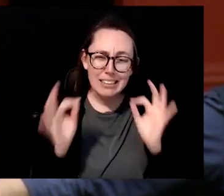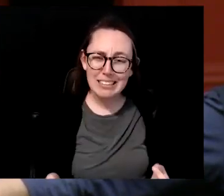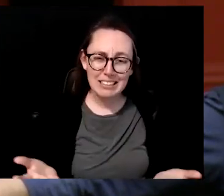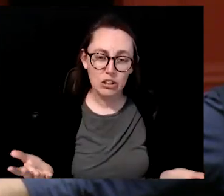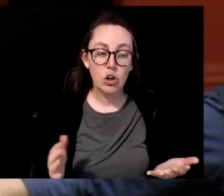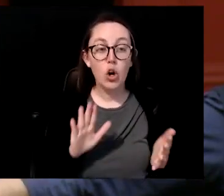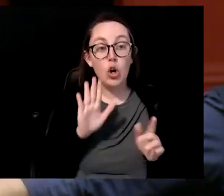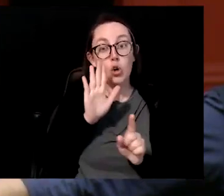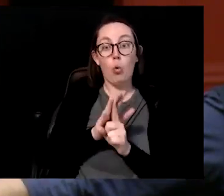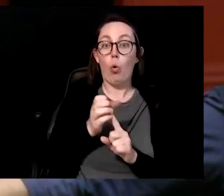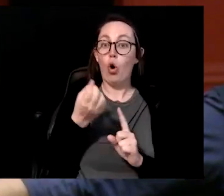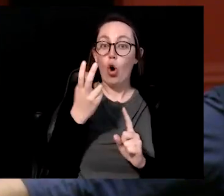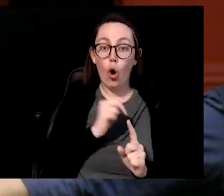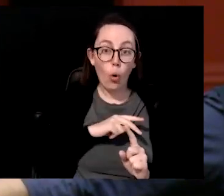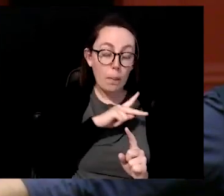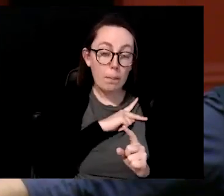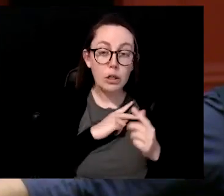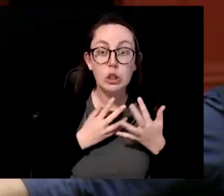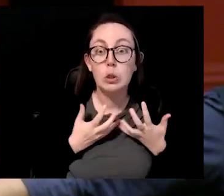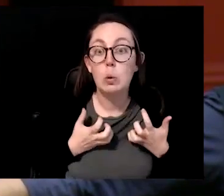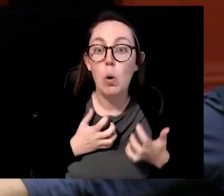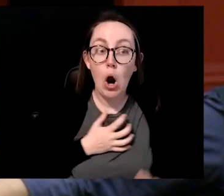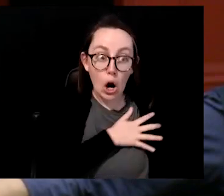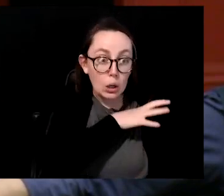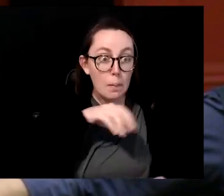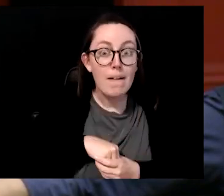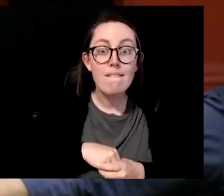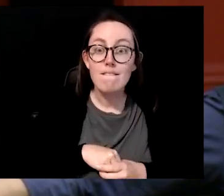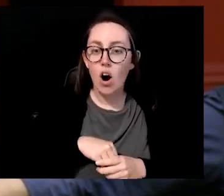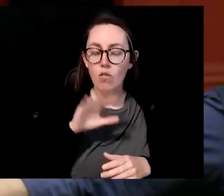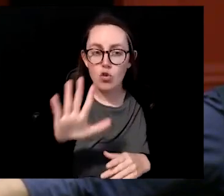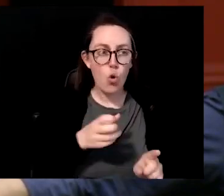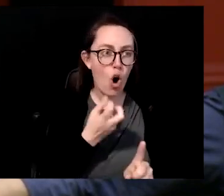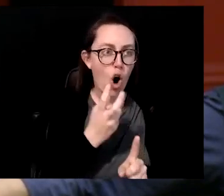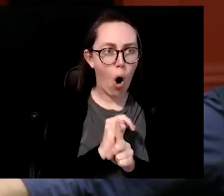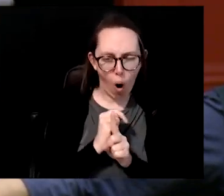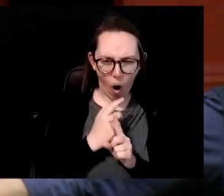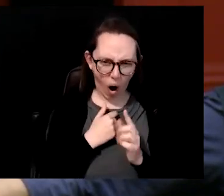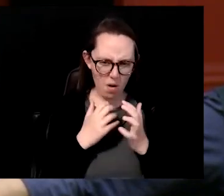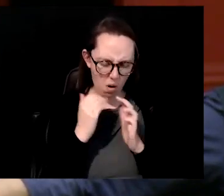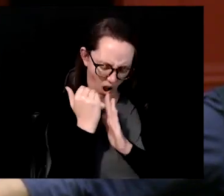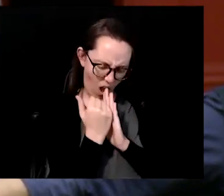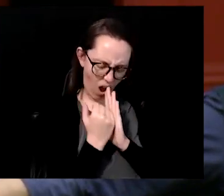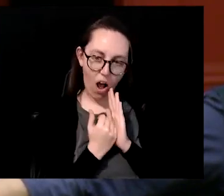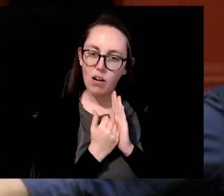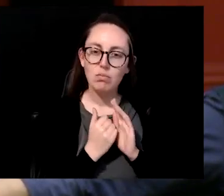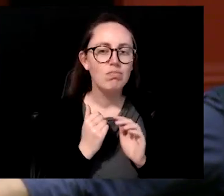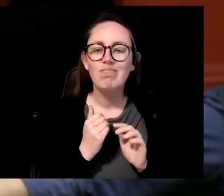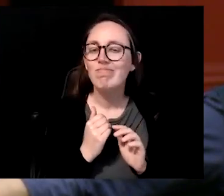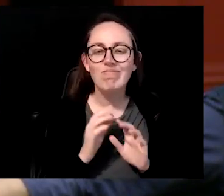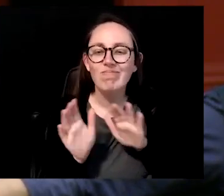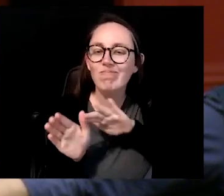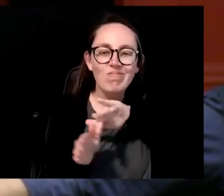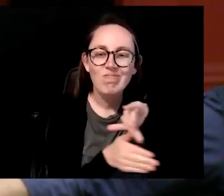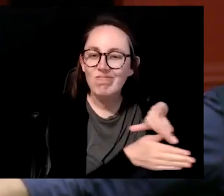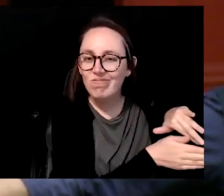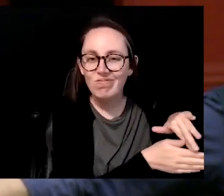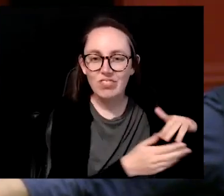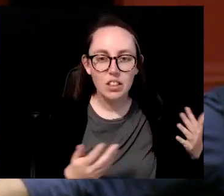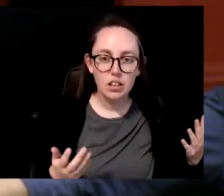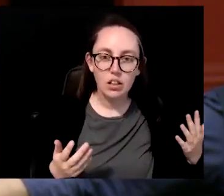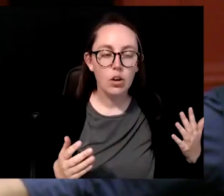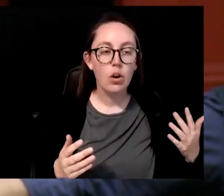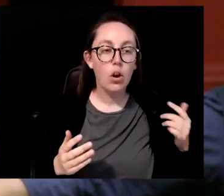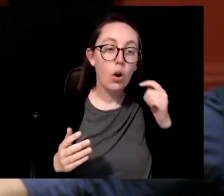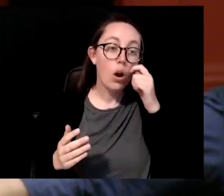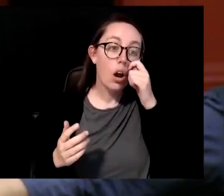agendas aside what you're wanting to be involved aside and also do it don't do what we all do we all think that we're the only people that can